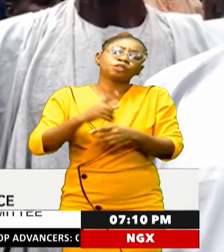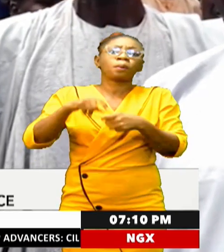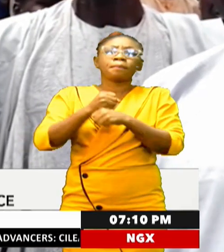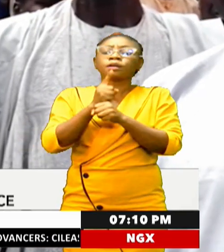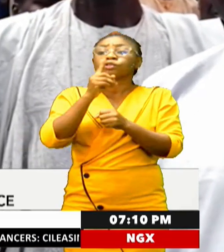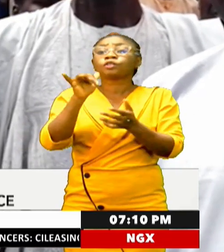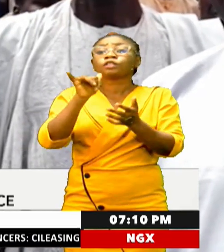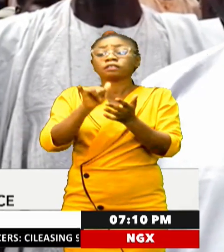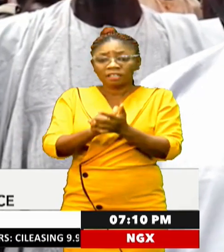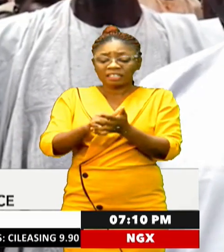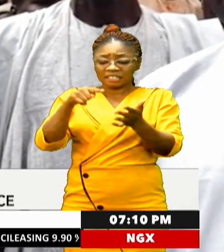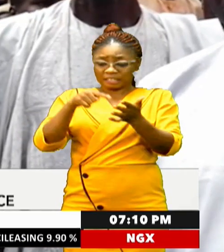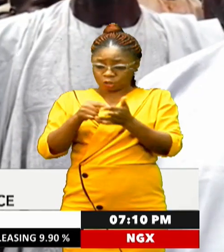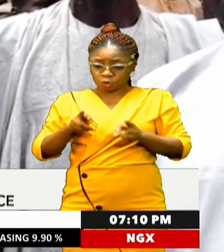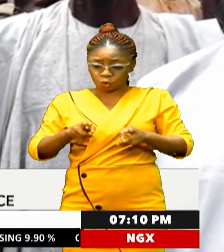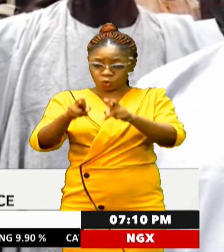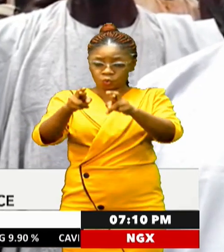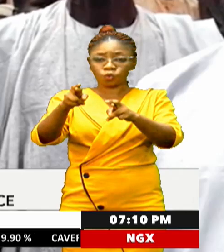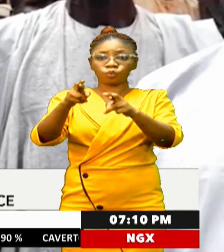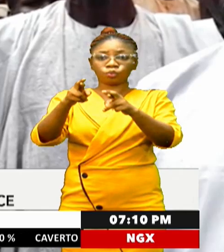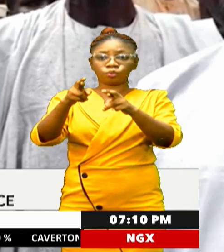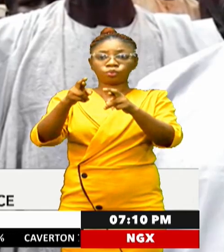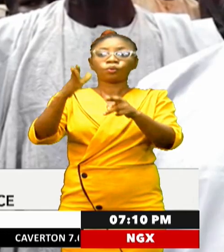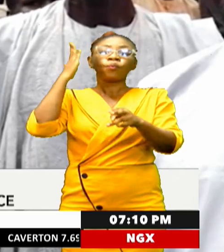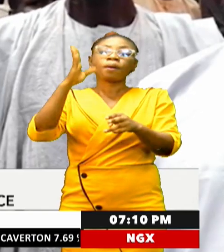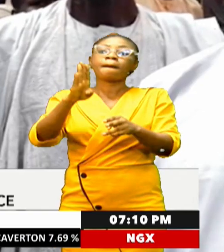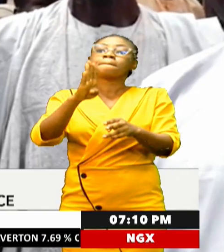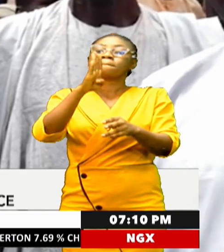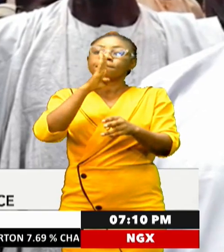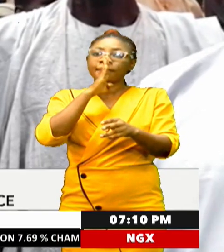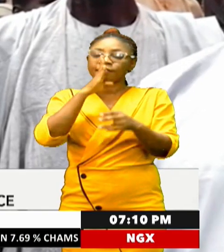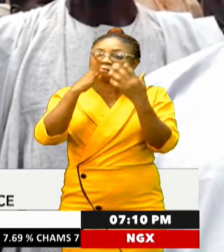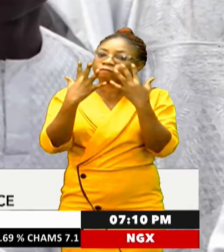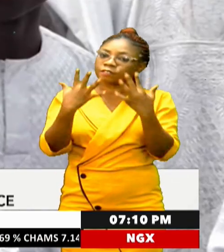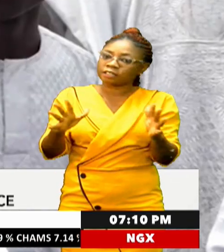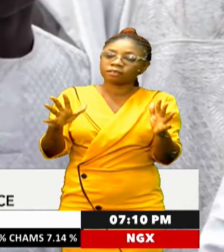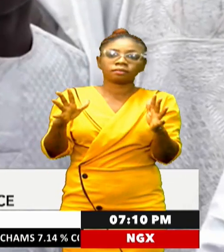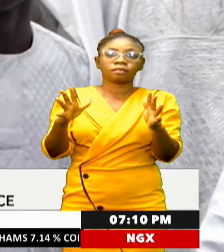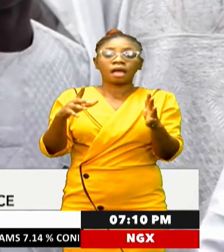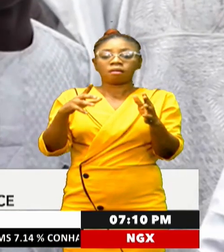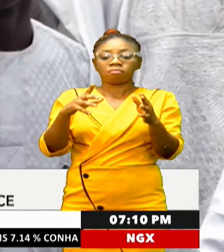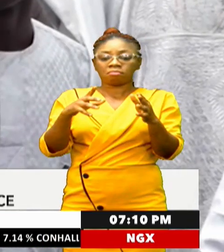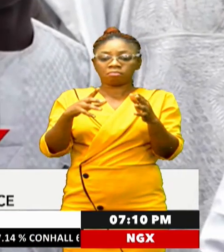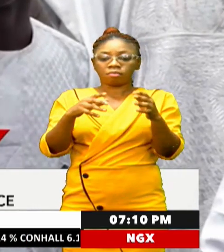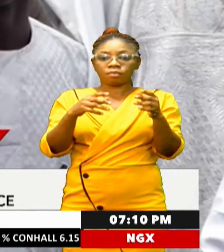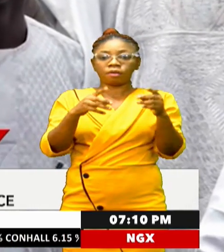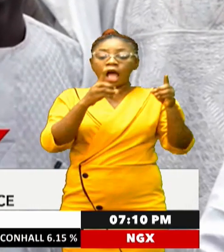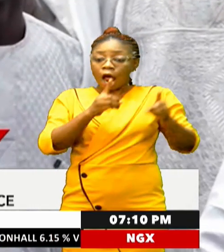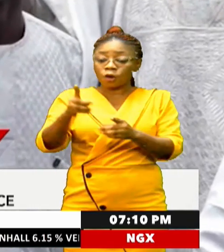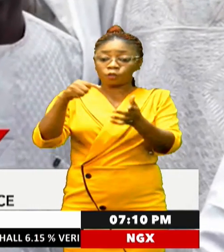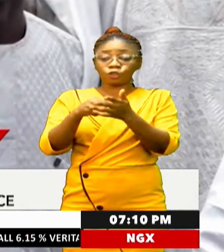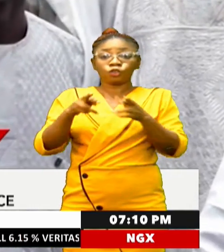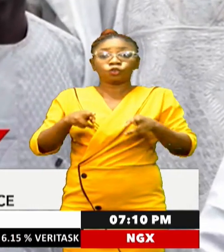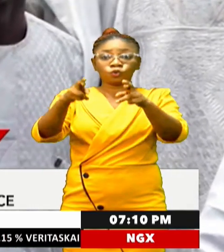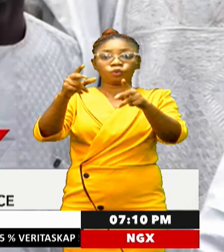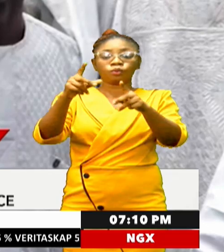that this road construction will be completed. Along this road, from Maraba Kankara